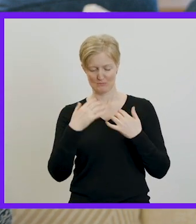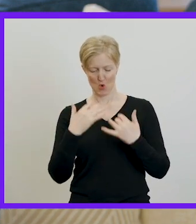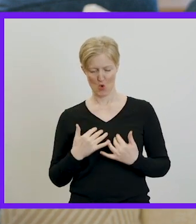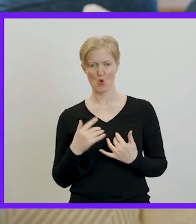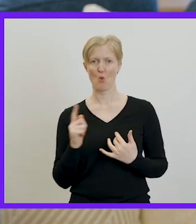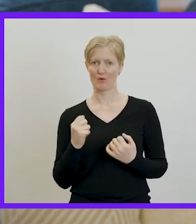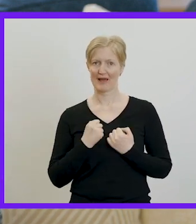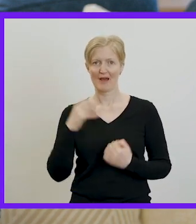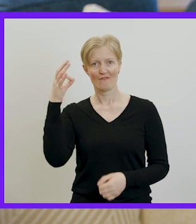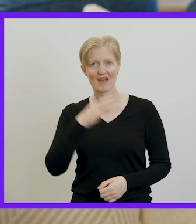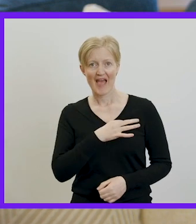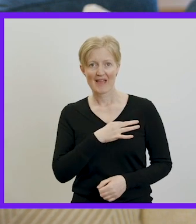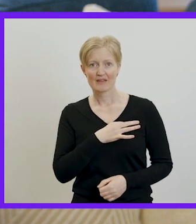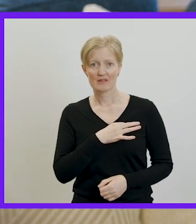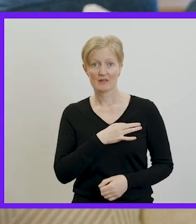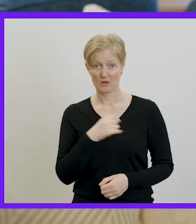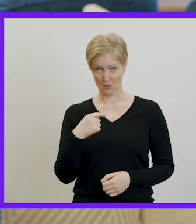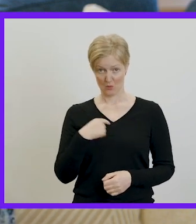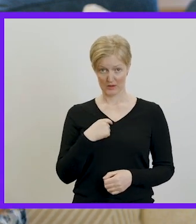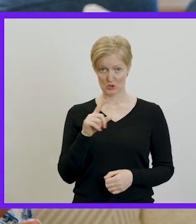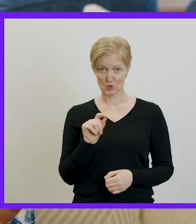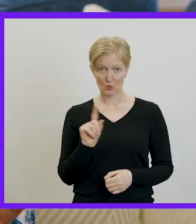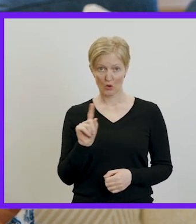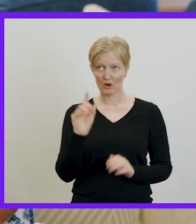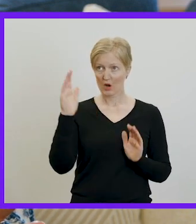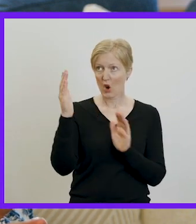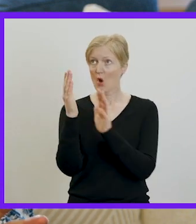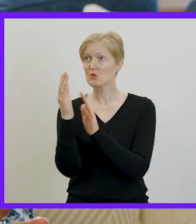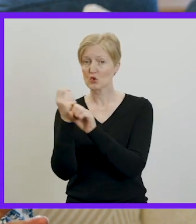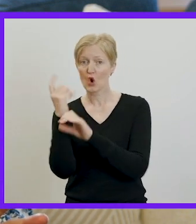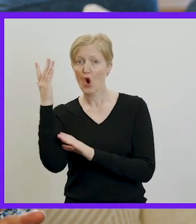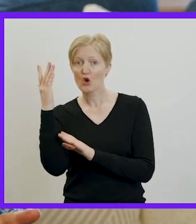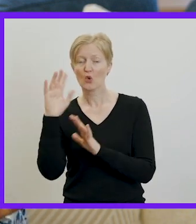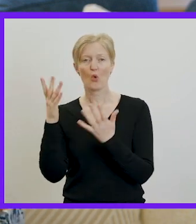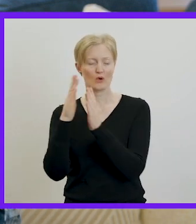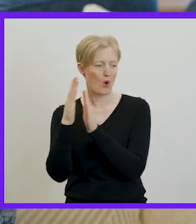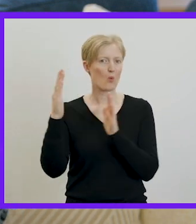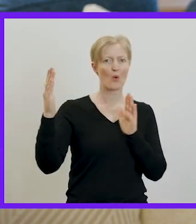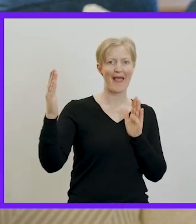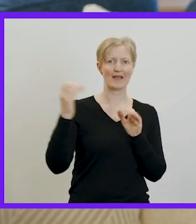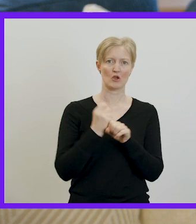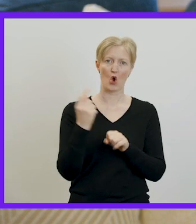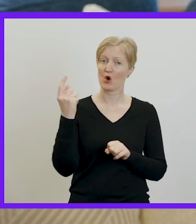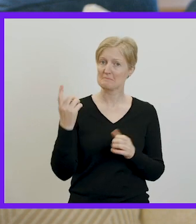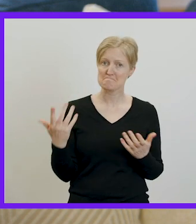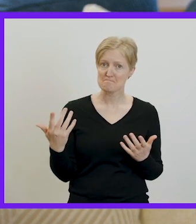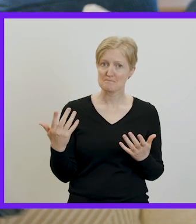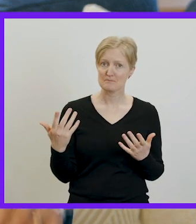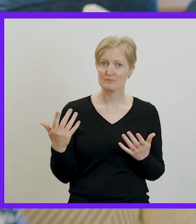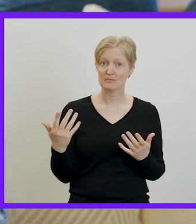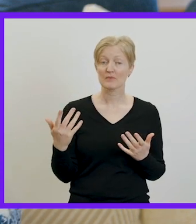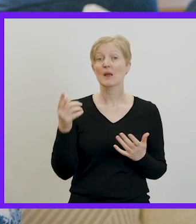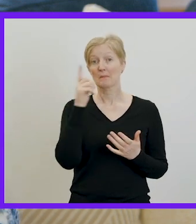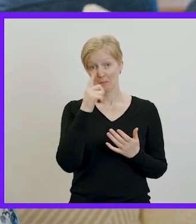are at in our faith. Do we automatically lean into God, or do we automatically lean away from God?